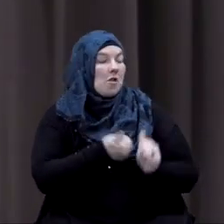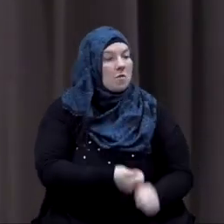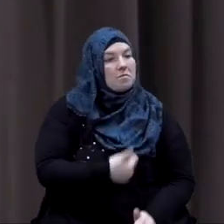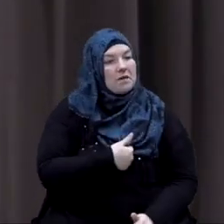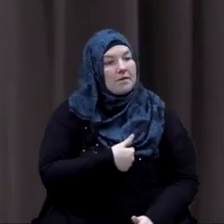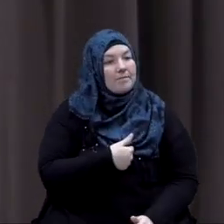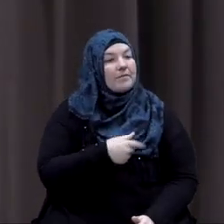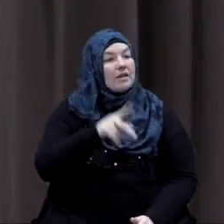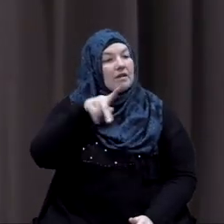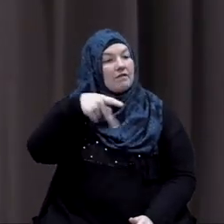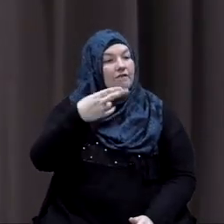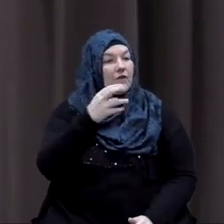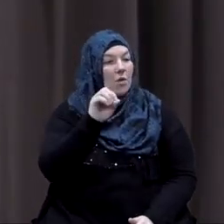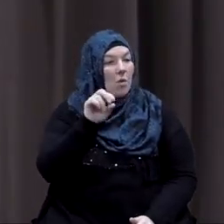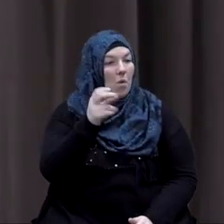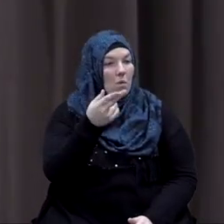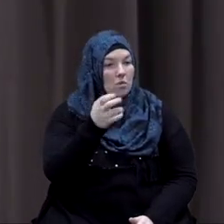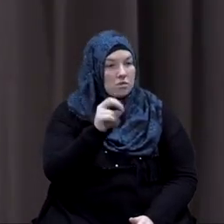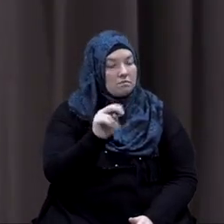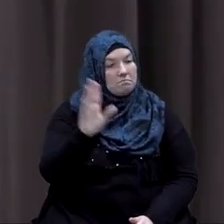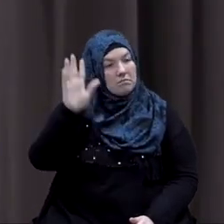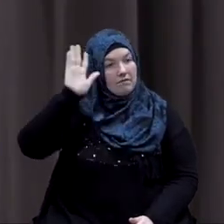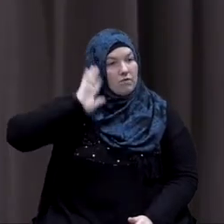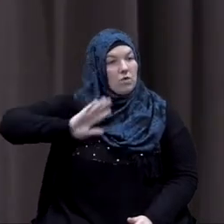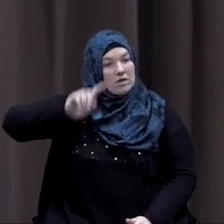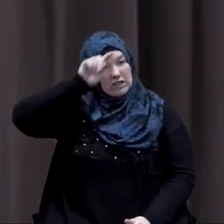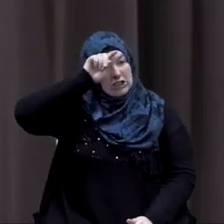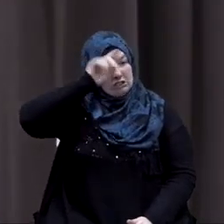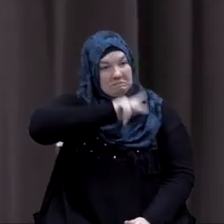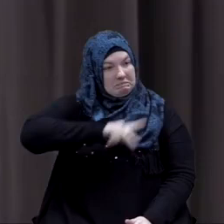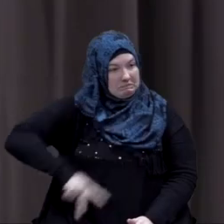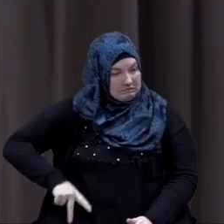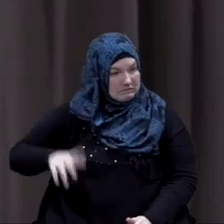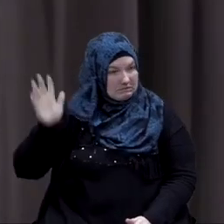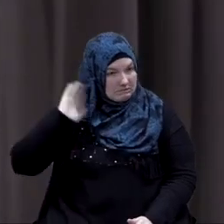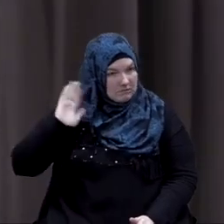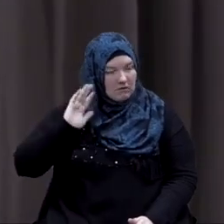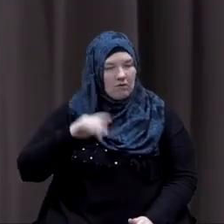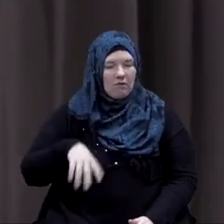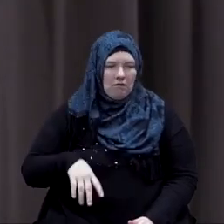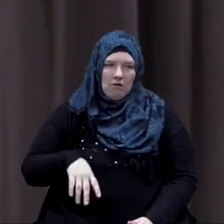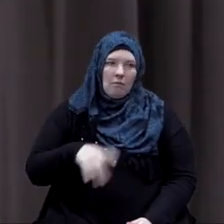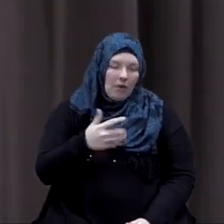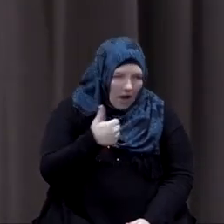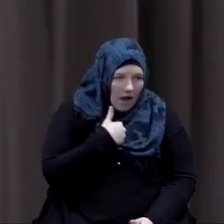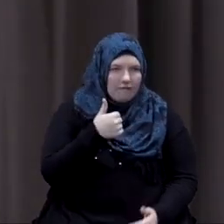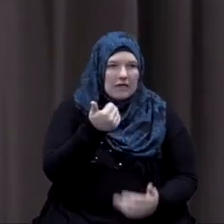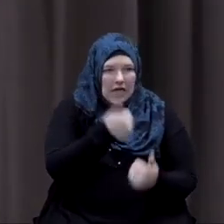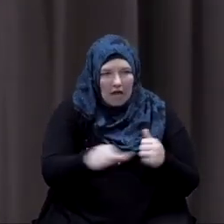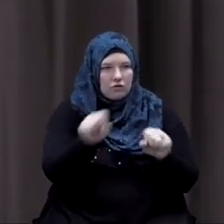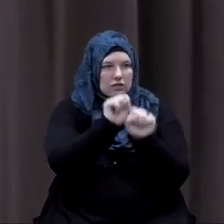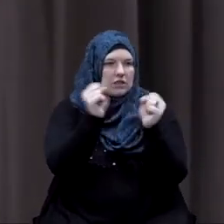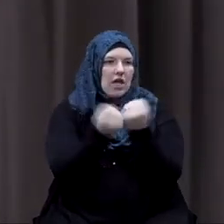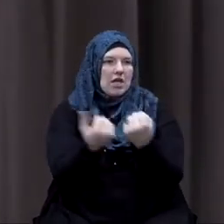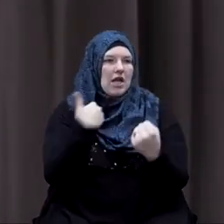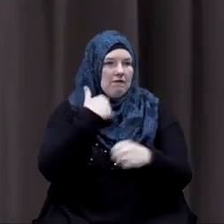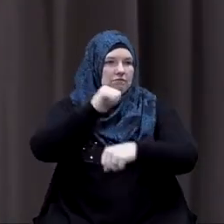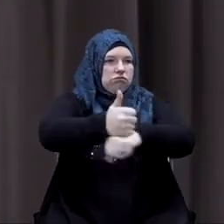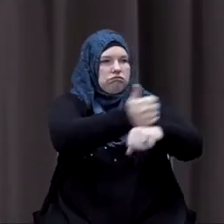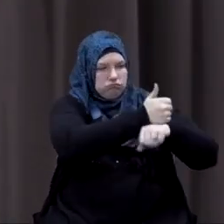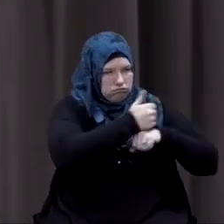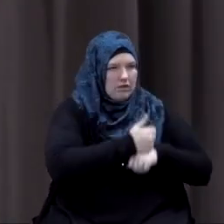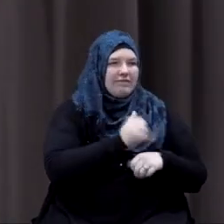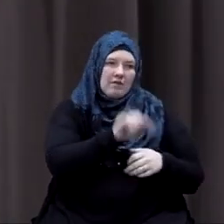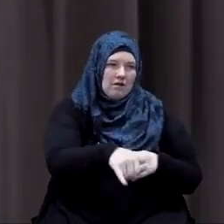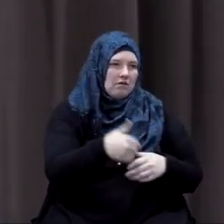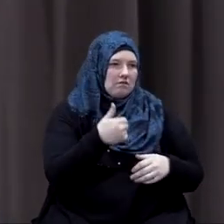Pharaonic system itself, which is prevalent in every generation, in every society, everywhere, is based on